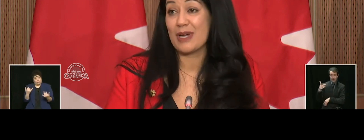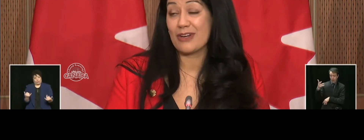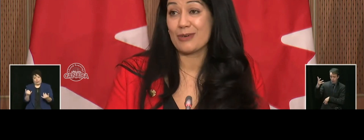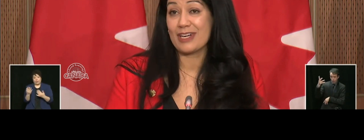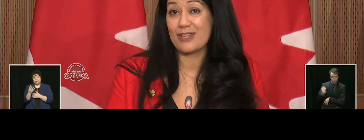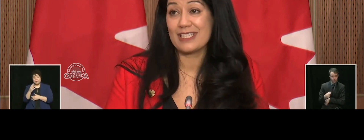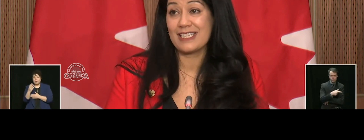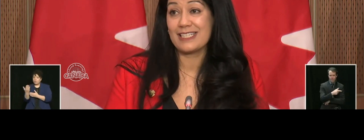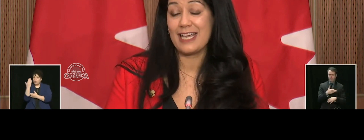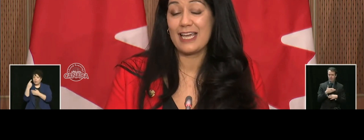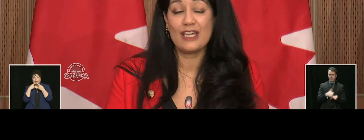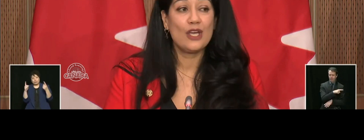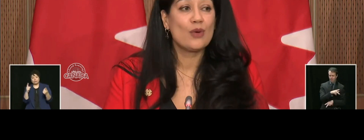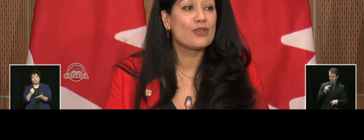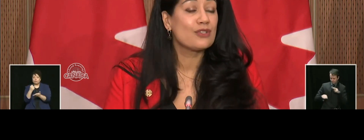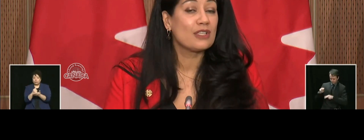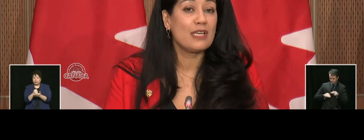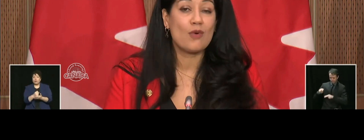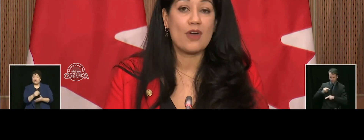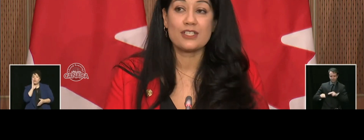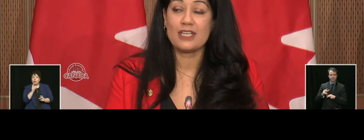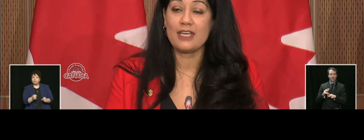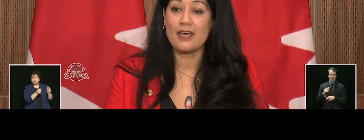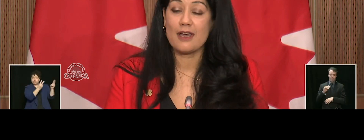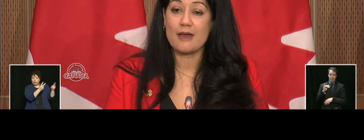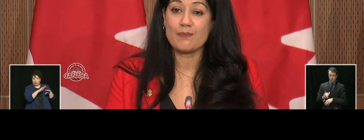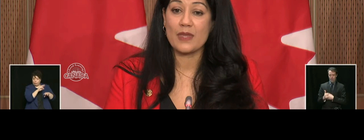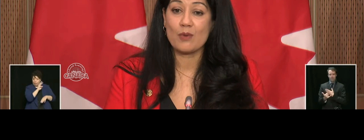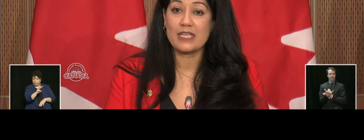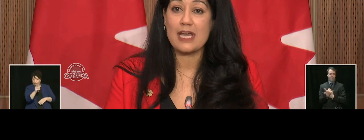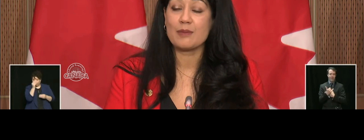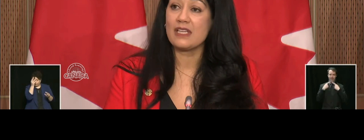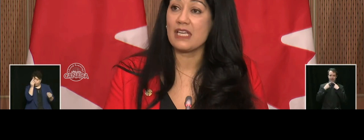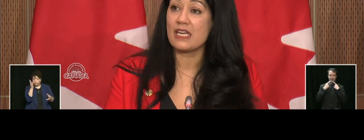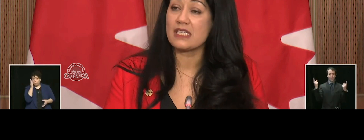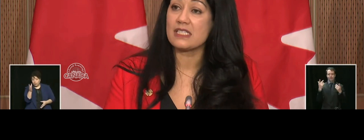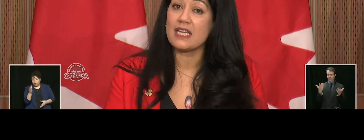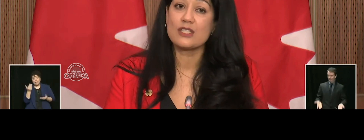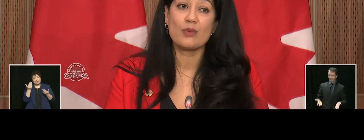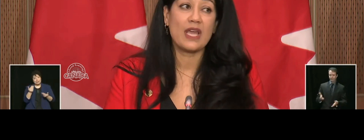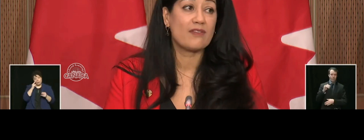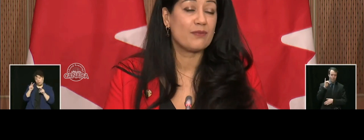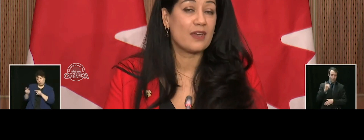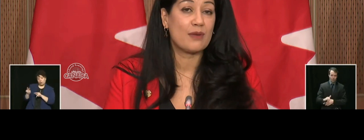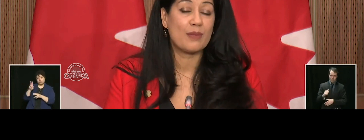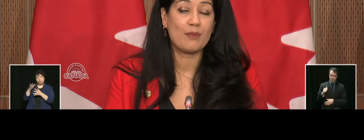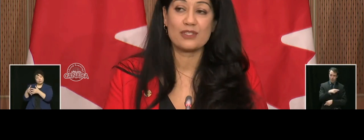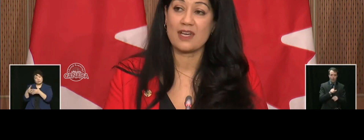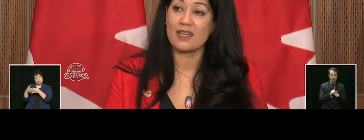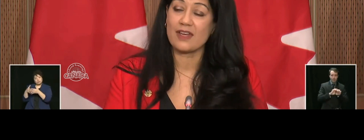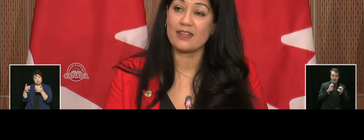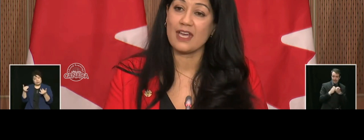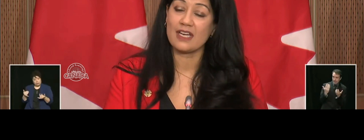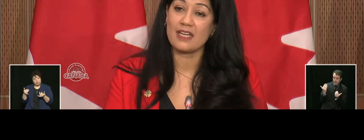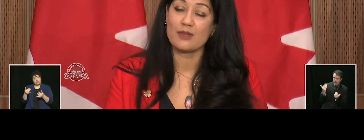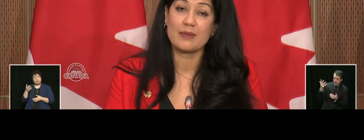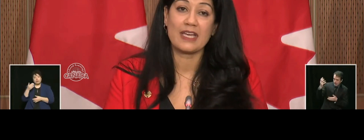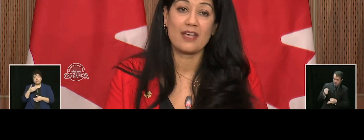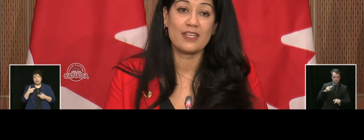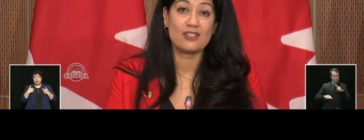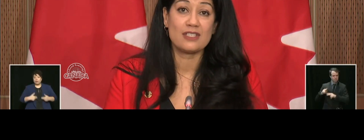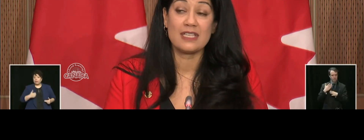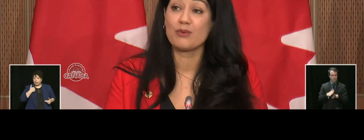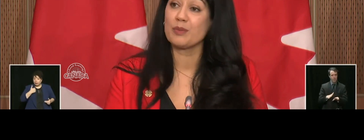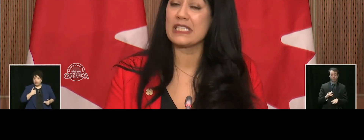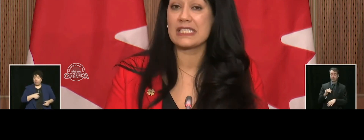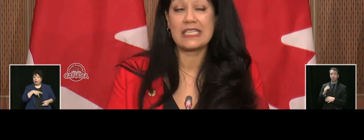so that's why we're announcing today. We're certainly watching what is happening in the United States. We have members of Health Canada and the Public